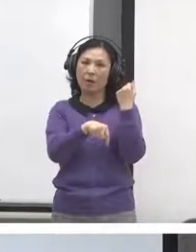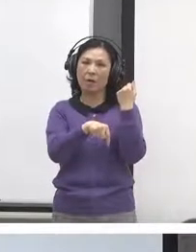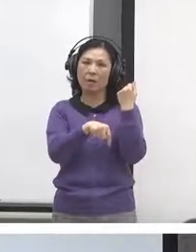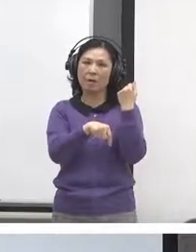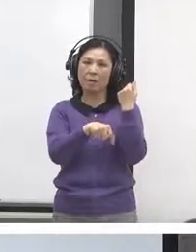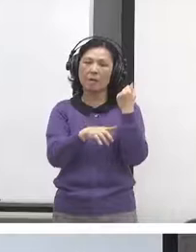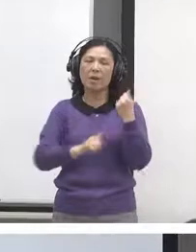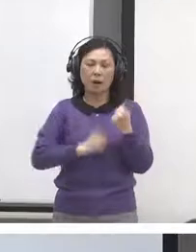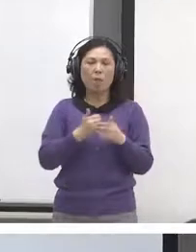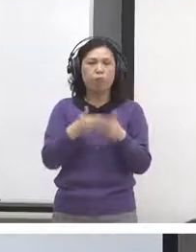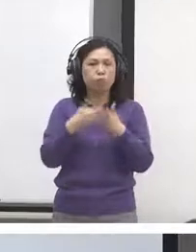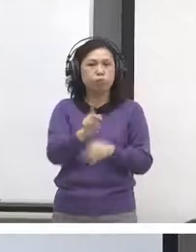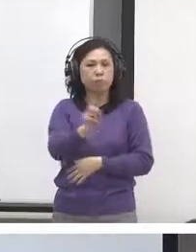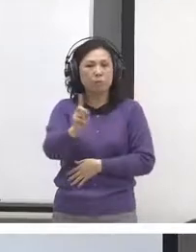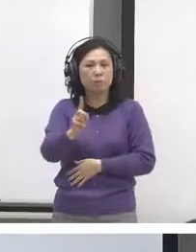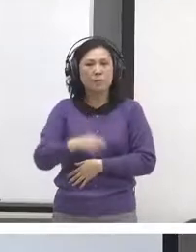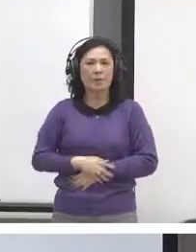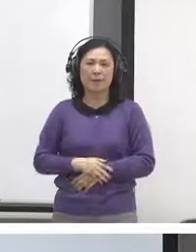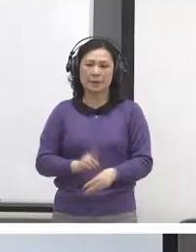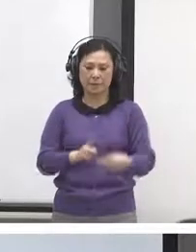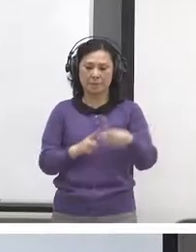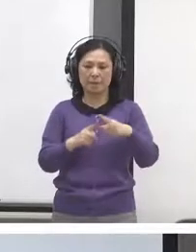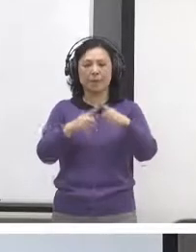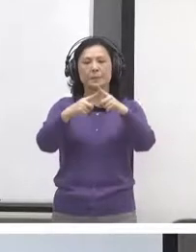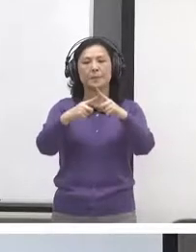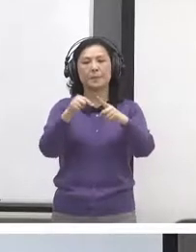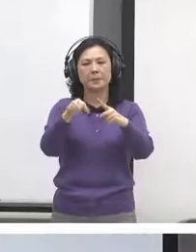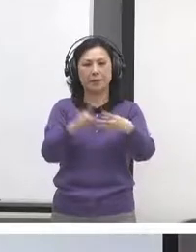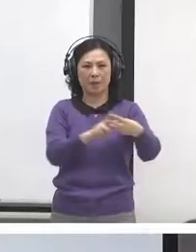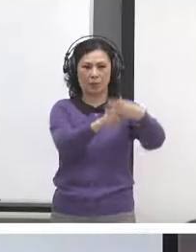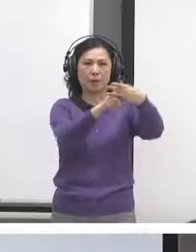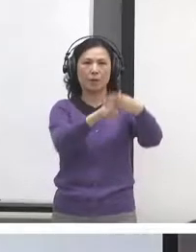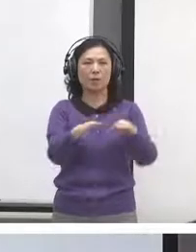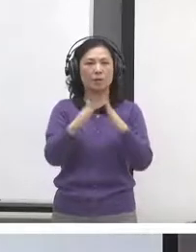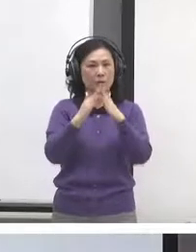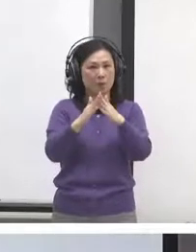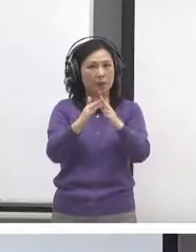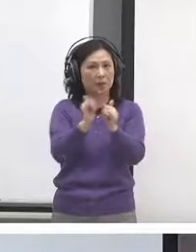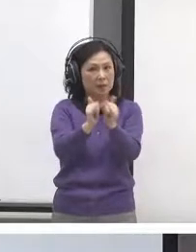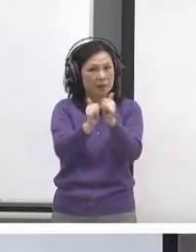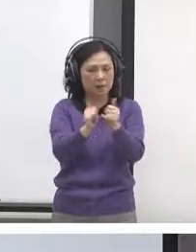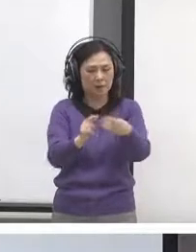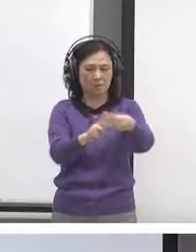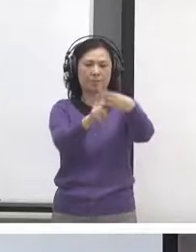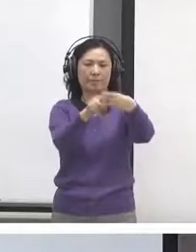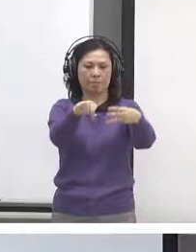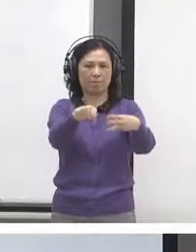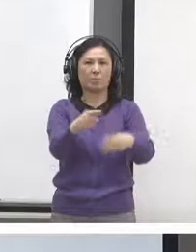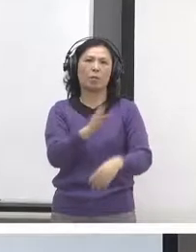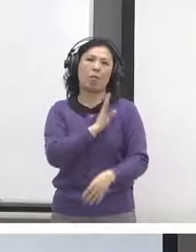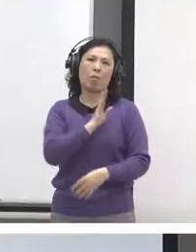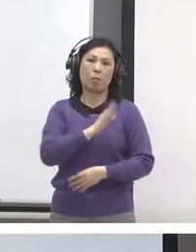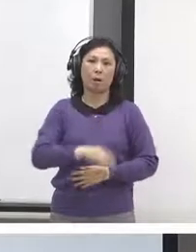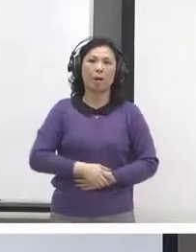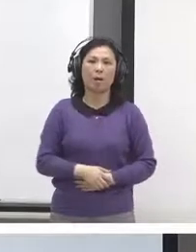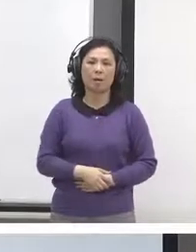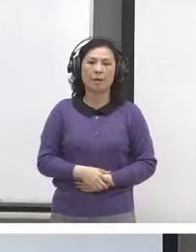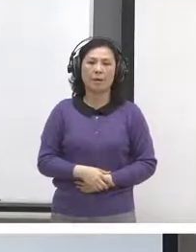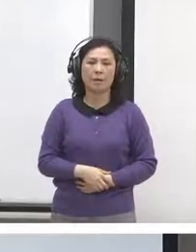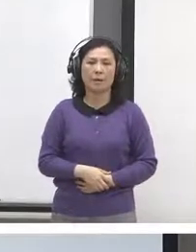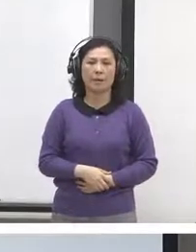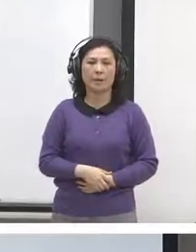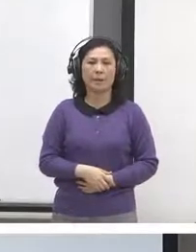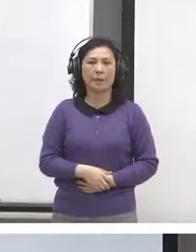engage citizens, develop legal capabilities, have strong data practices, and innovate by working across disciplines. And so there